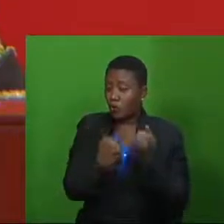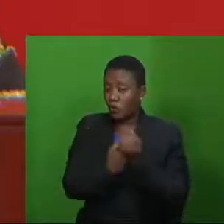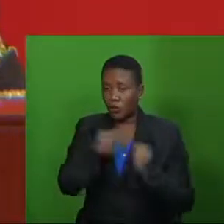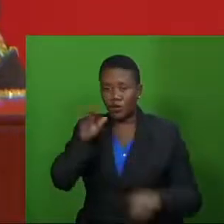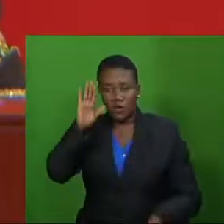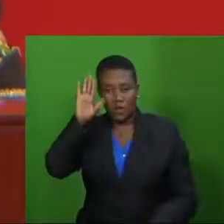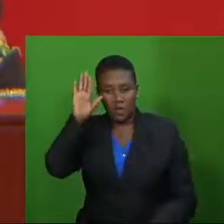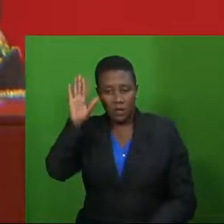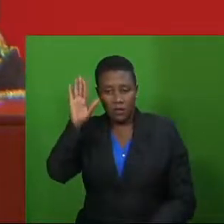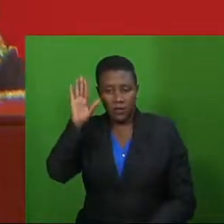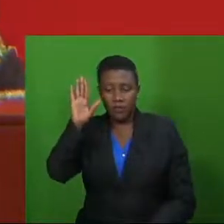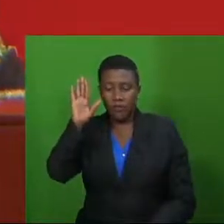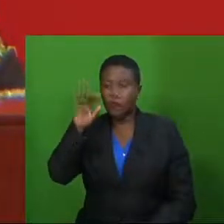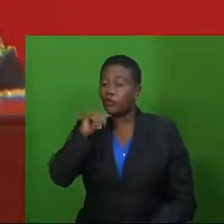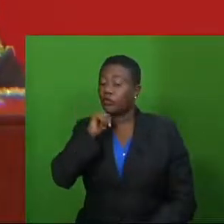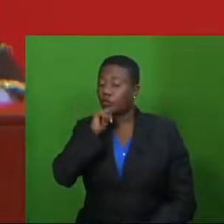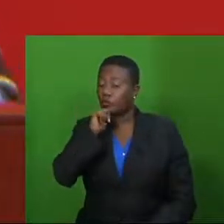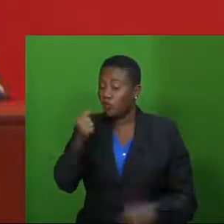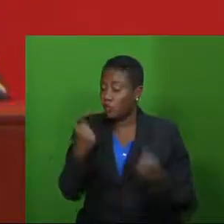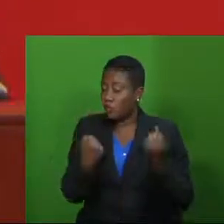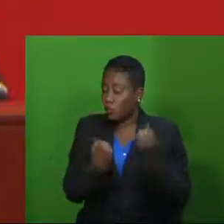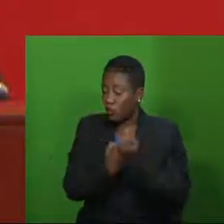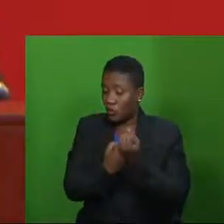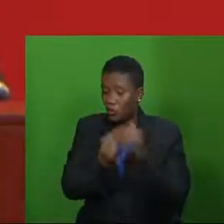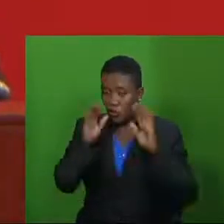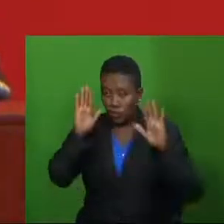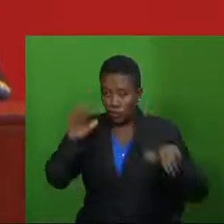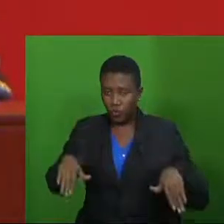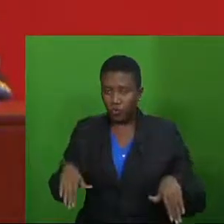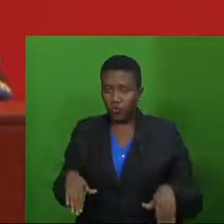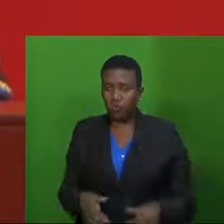aye. All against, say no.